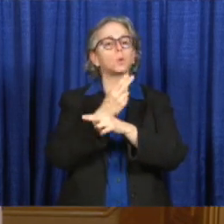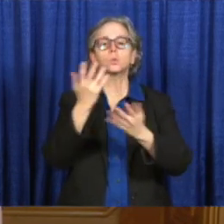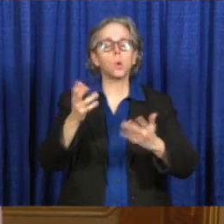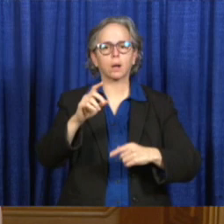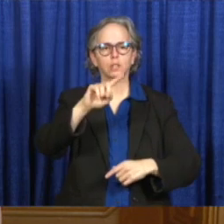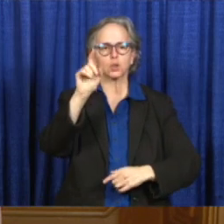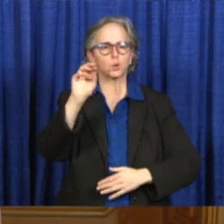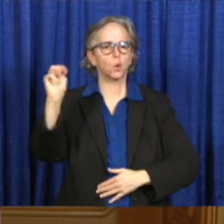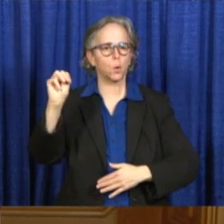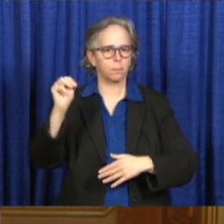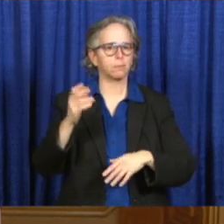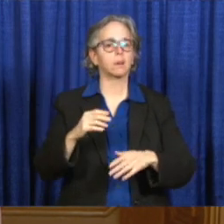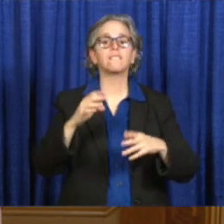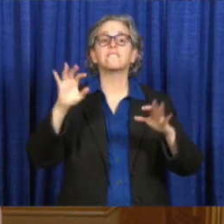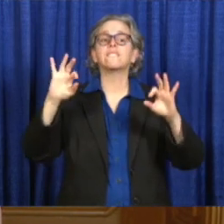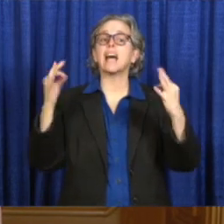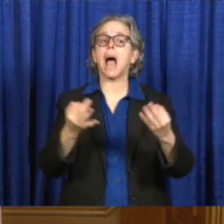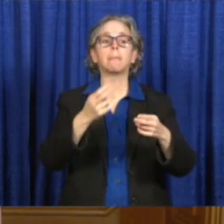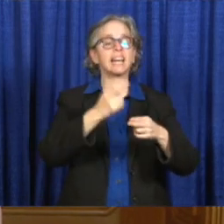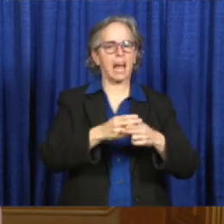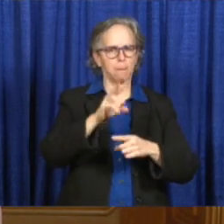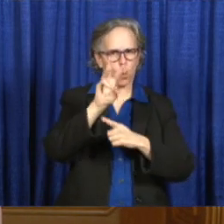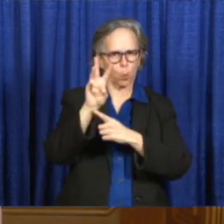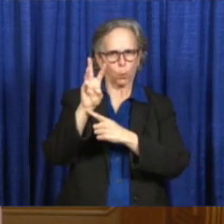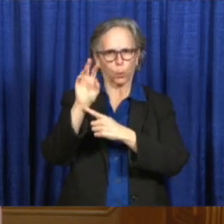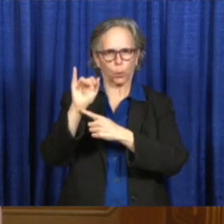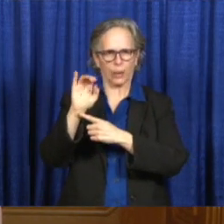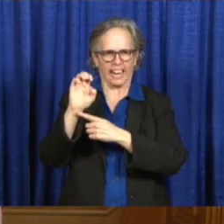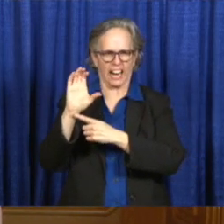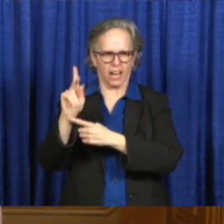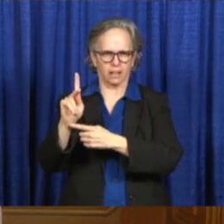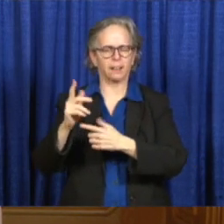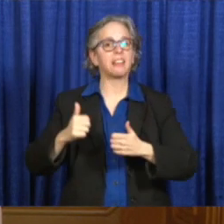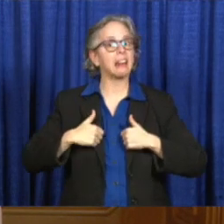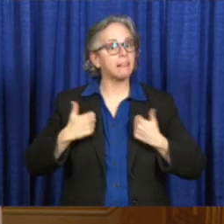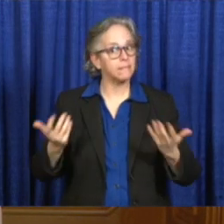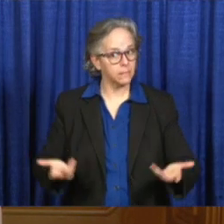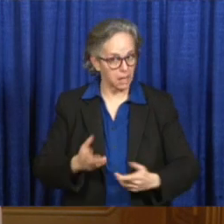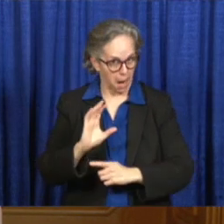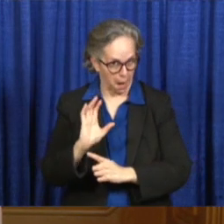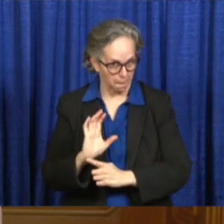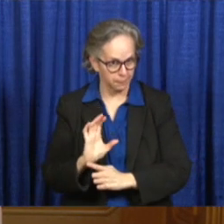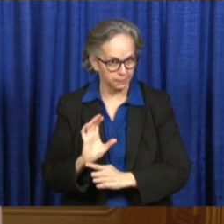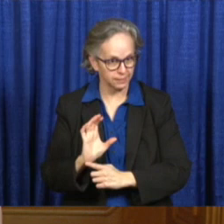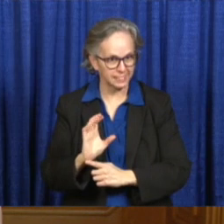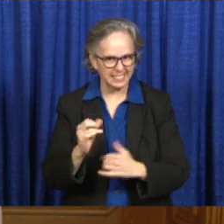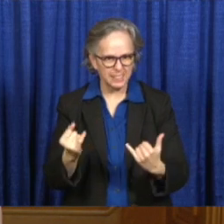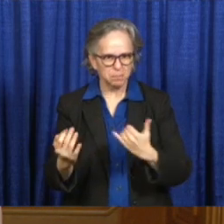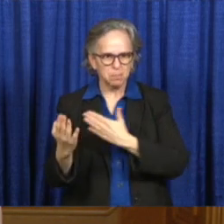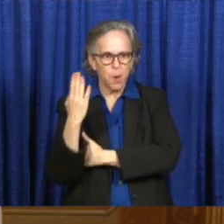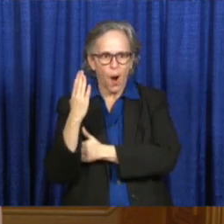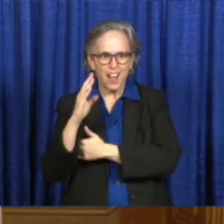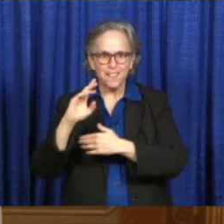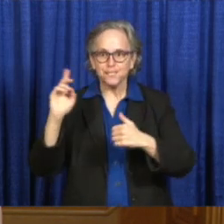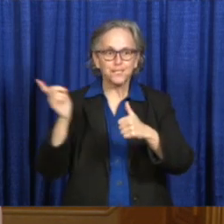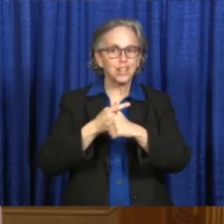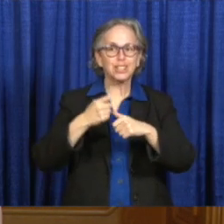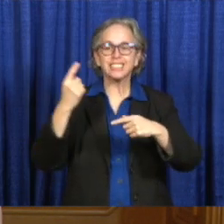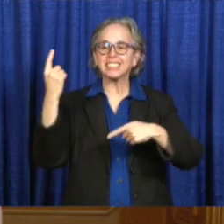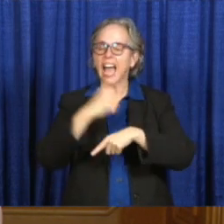are, of Columbus. They woke up this morning for the first time as an official